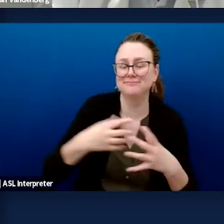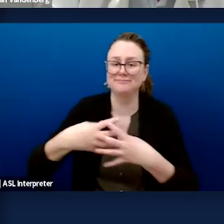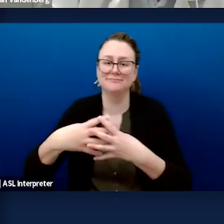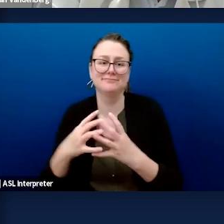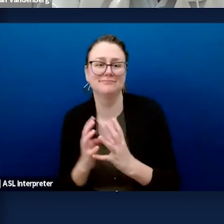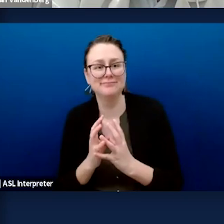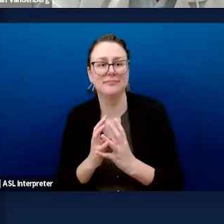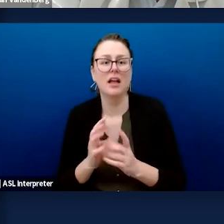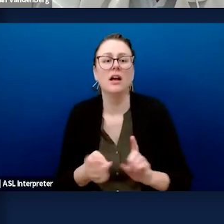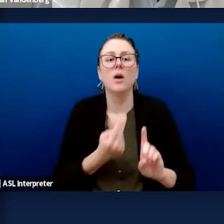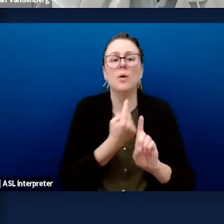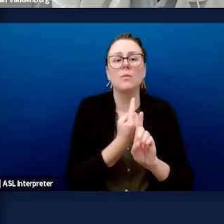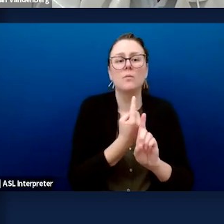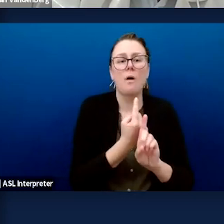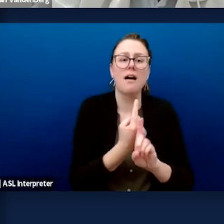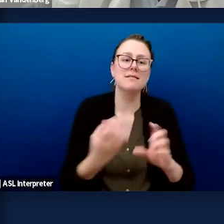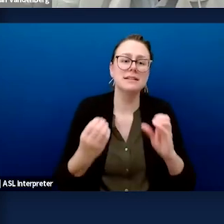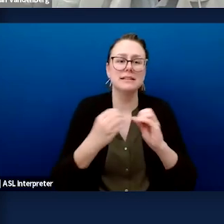secretions and